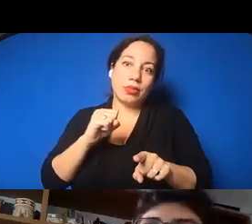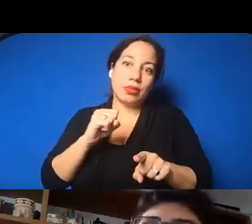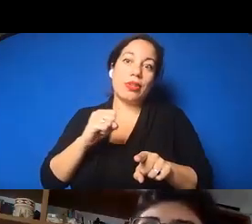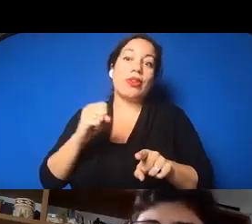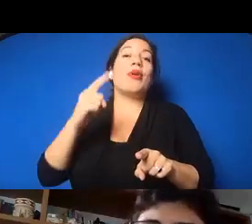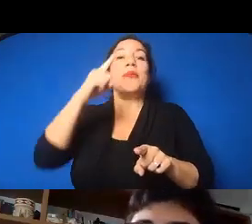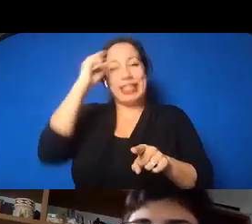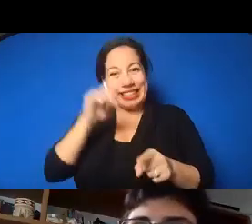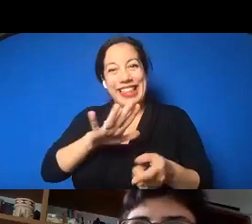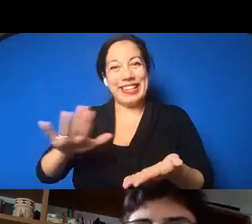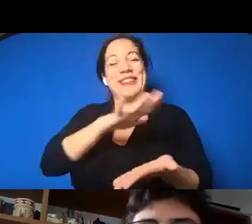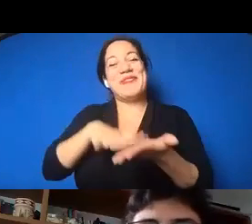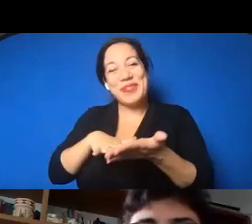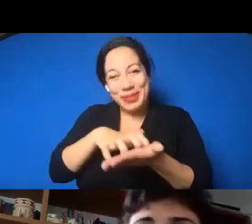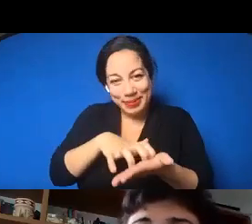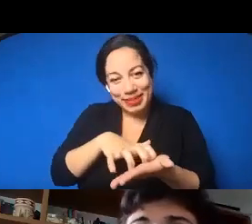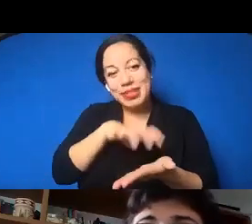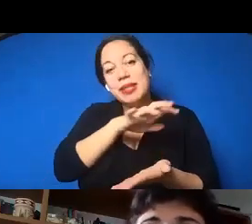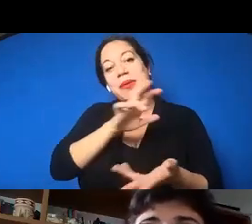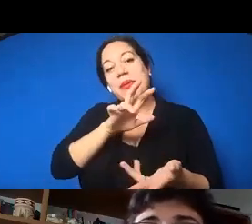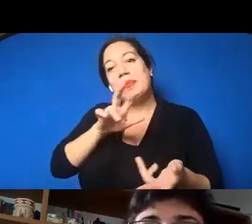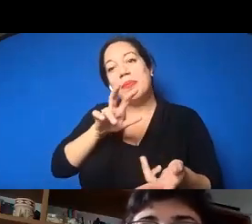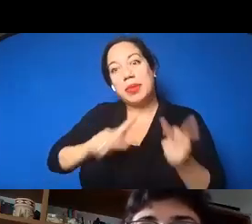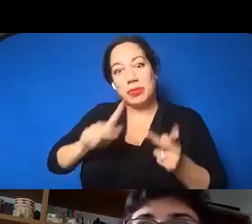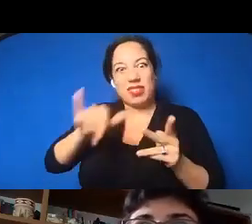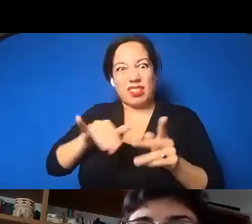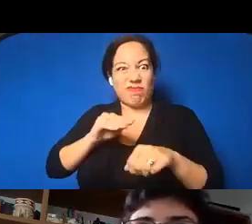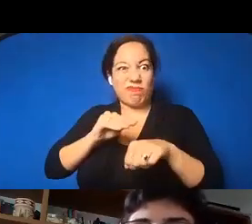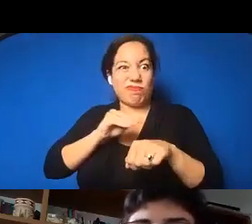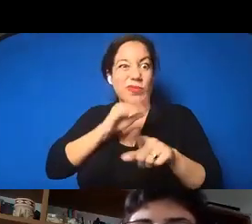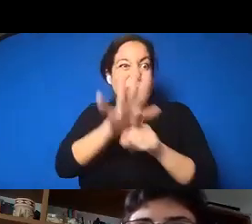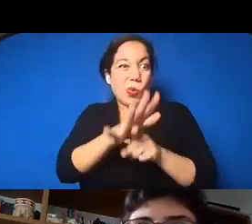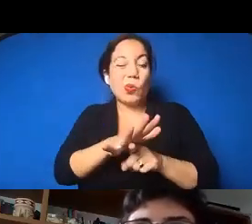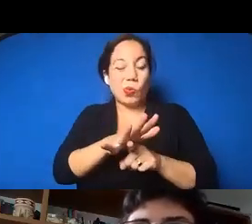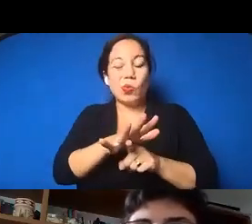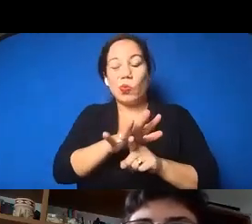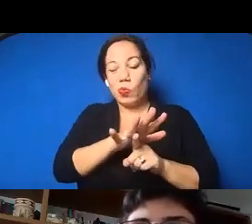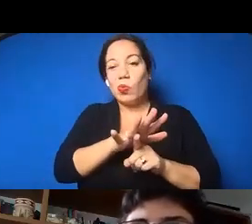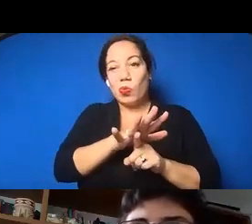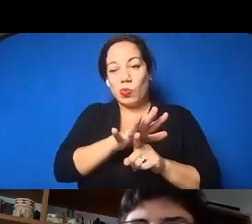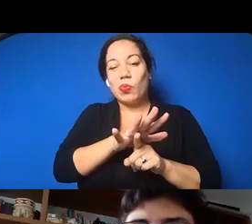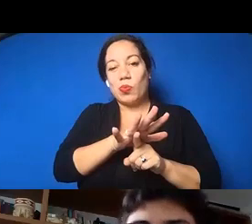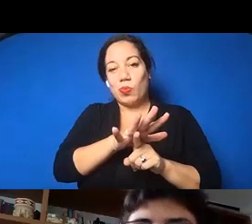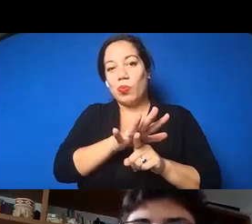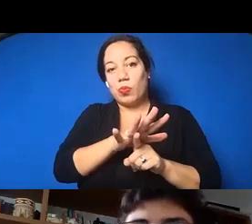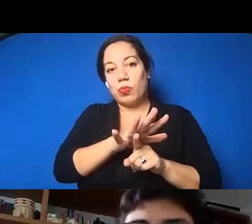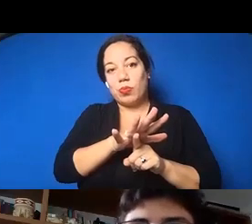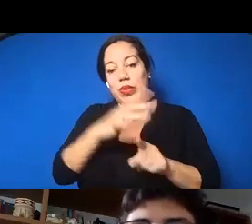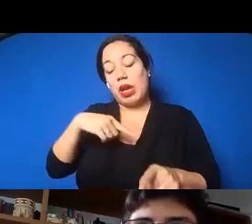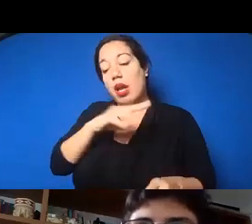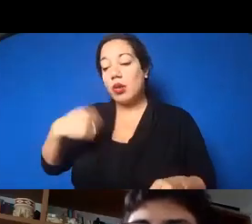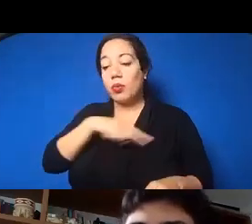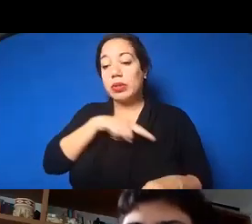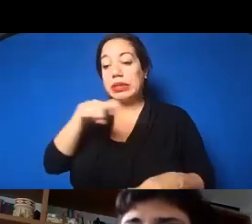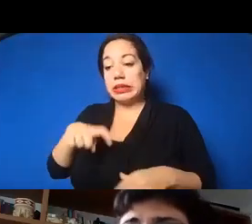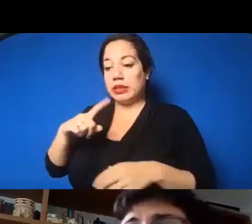vulnerabilities that indigenous peoples are submitted, and therefore we have to, in our strategy in Brazil,